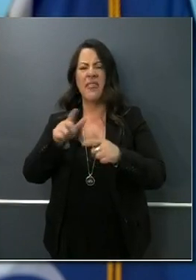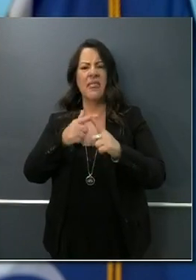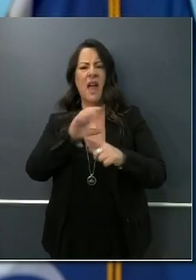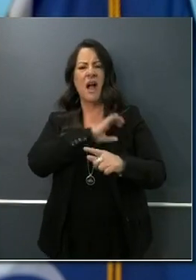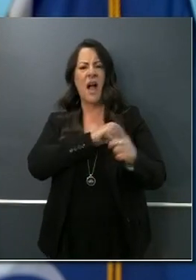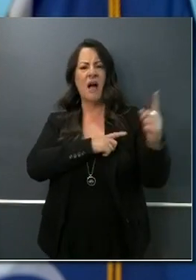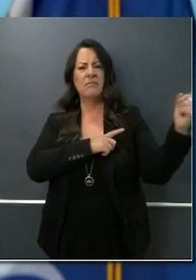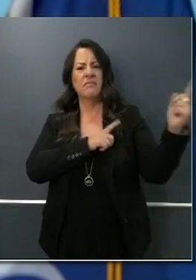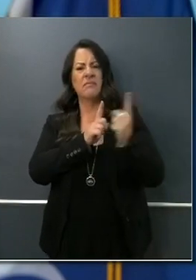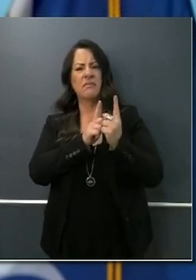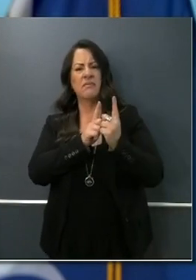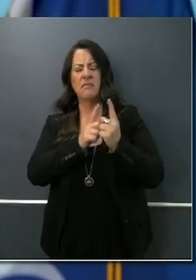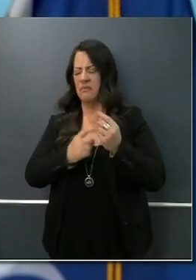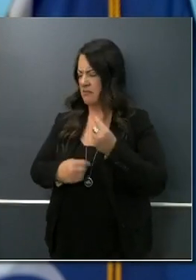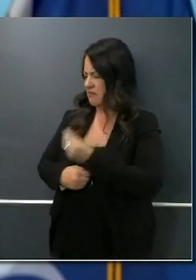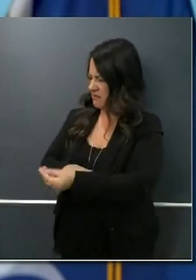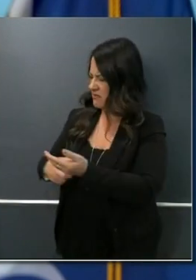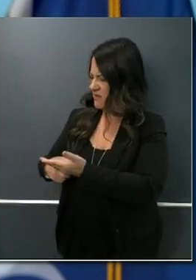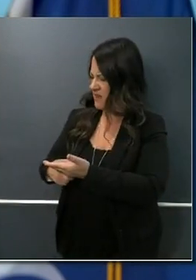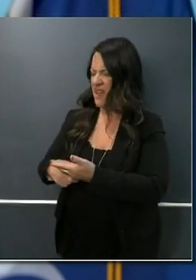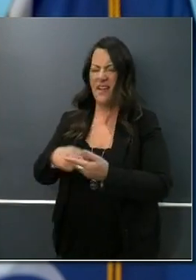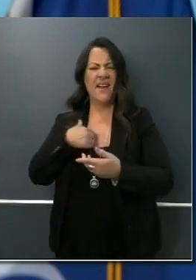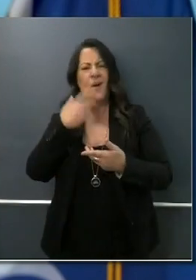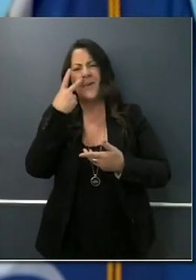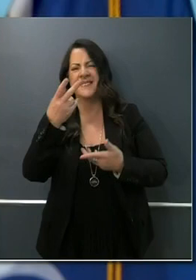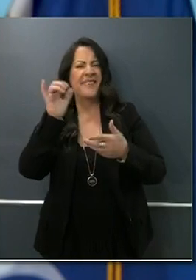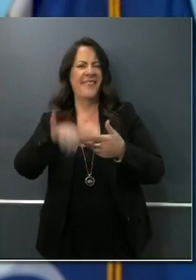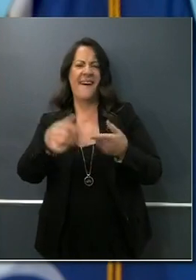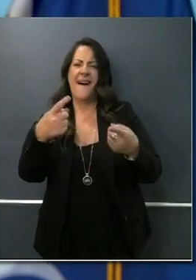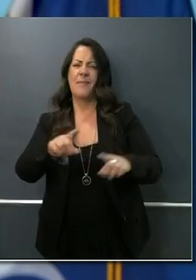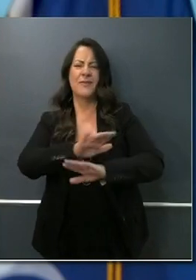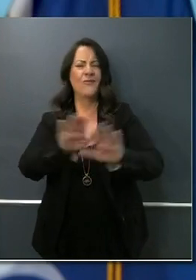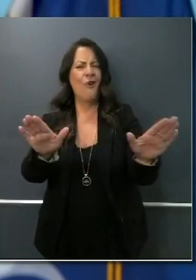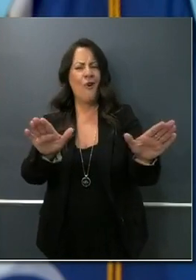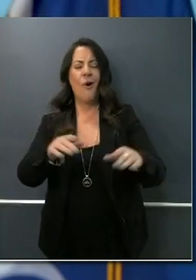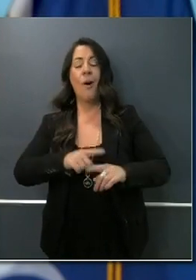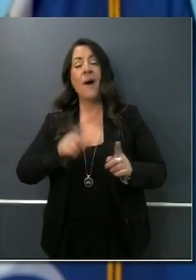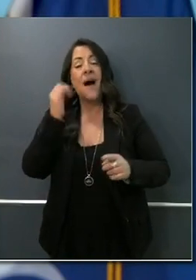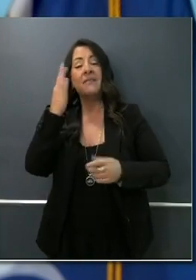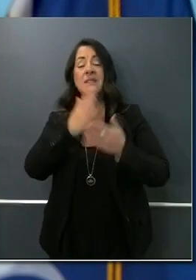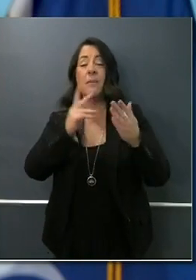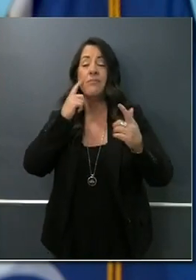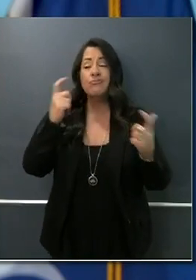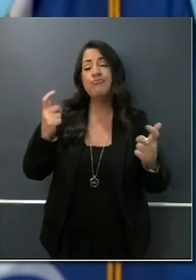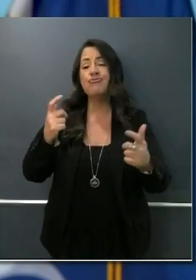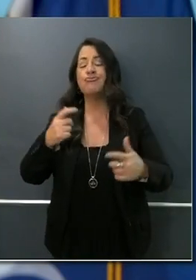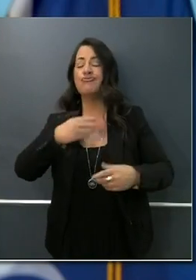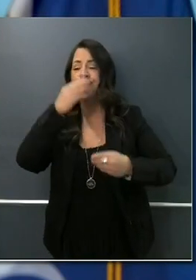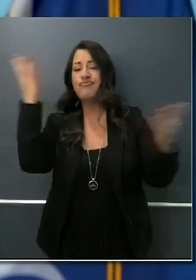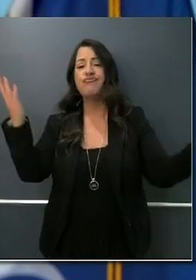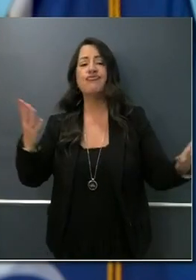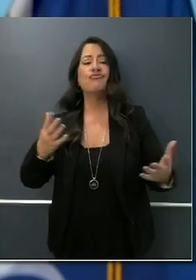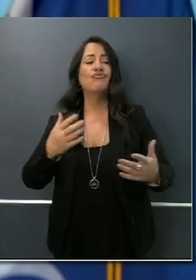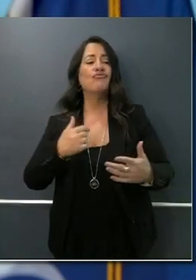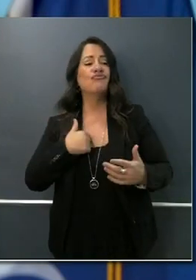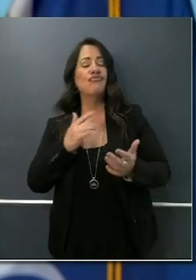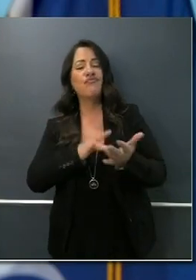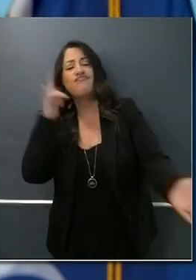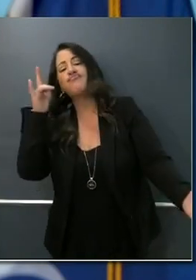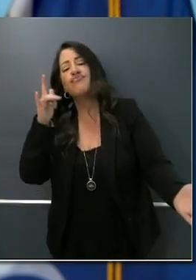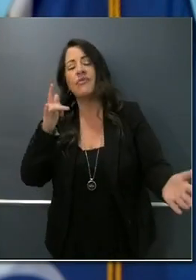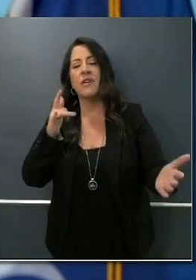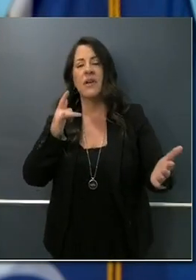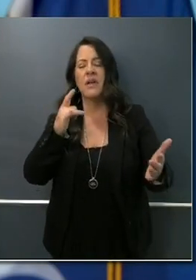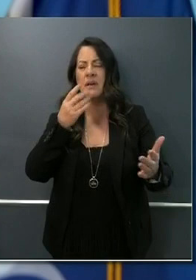see that happen. You don't want to see that happen. None of us do. But if there are people thumbing their nose and abusing it, putting their lives at risk because